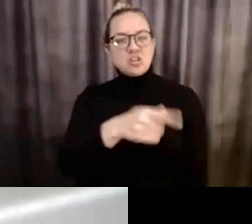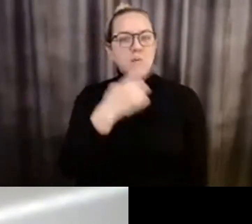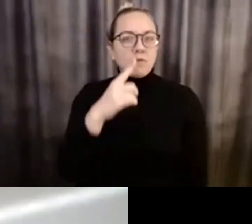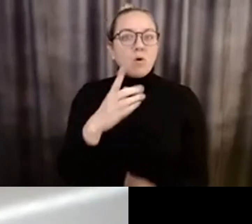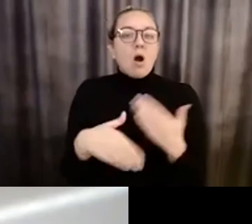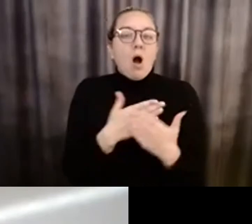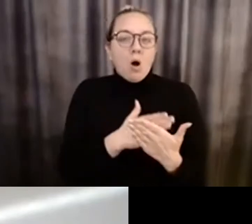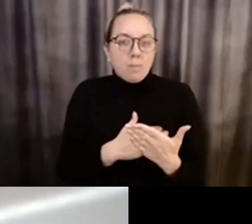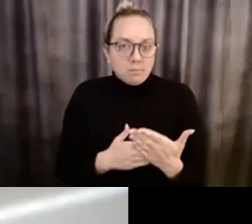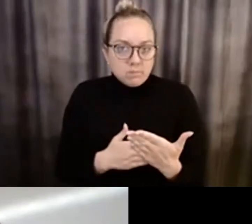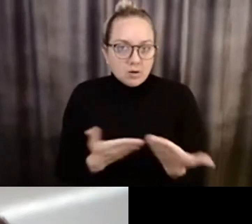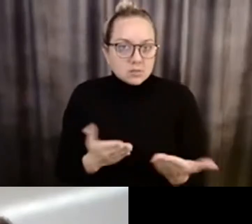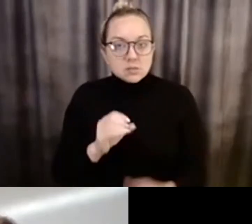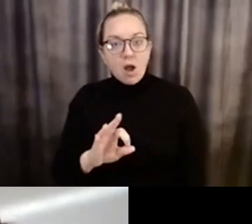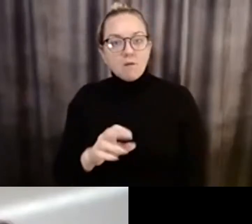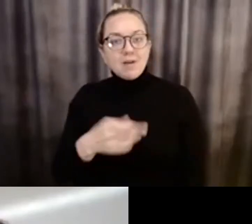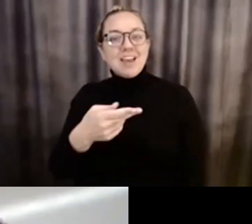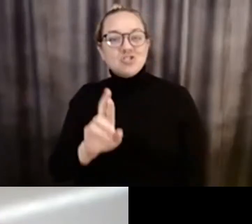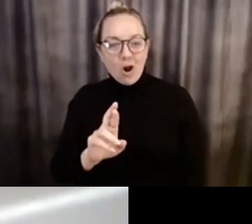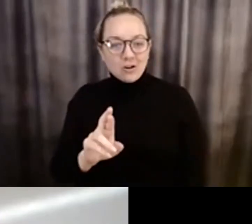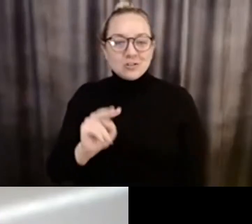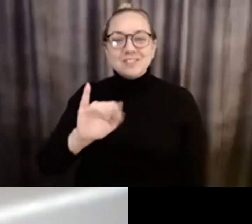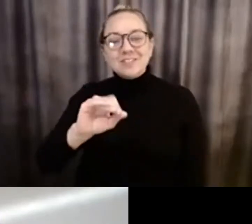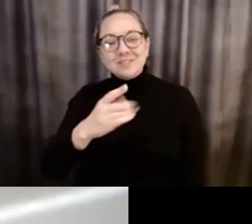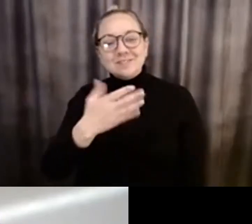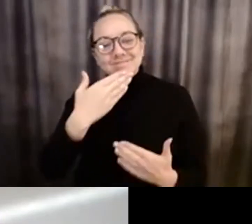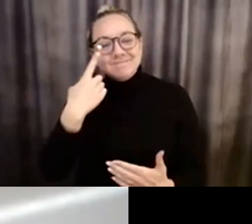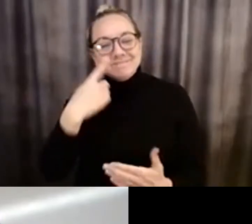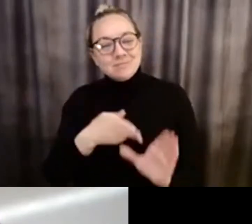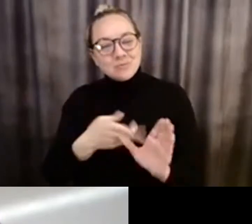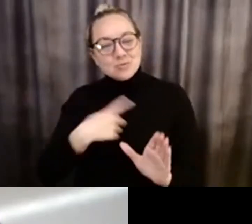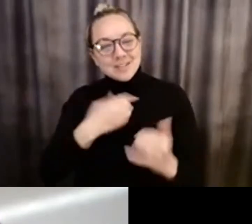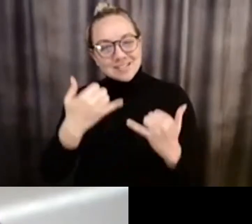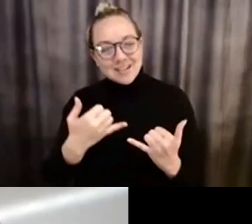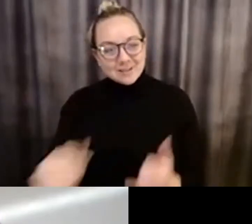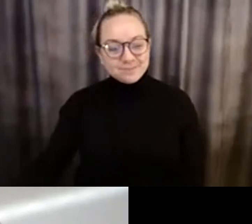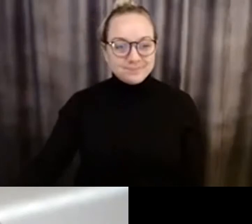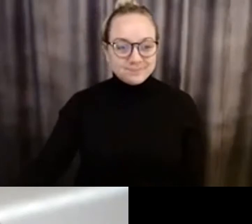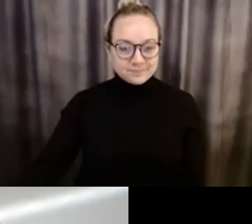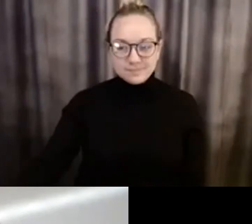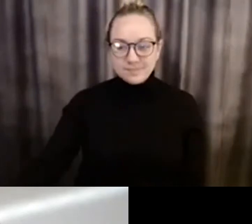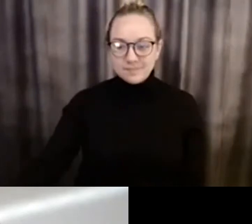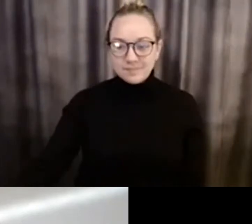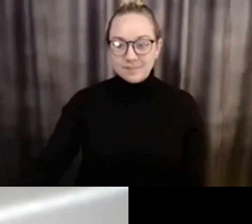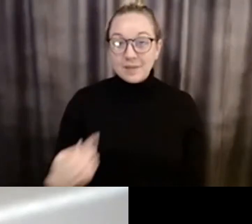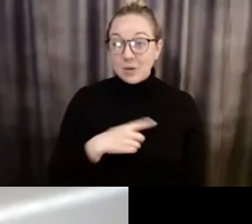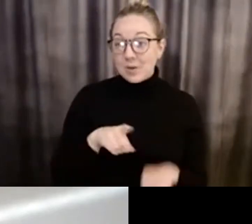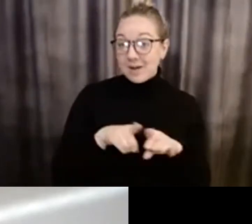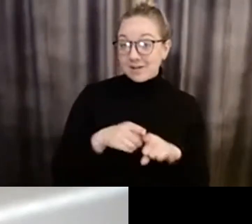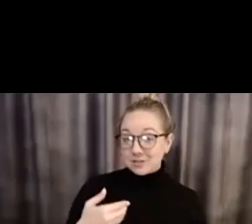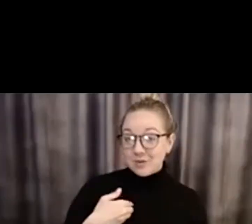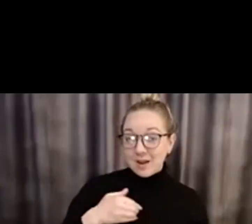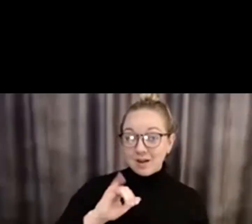function. Nicole, thank you for joining us. We also have Jean